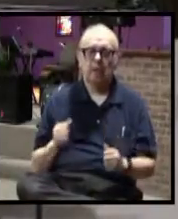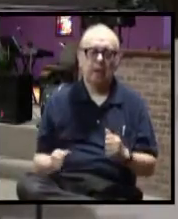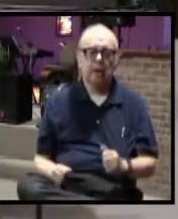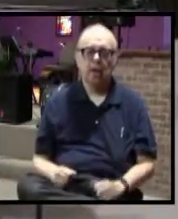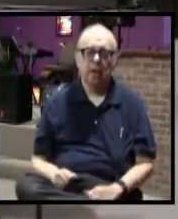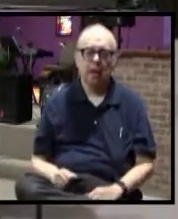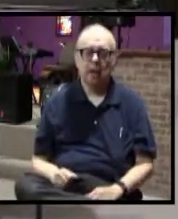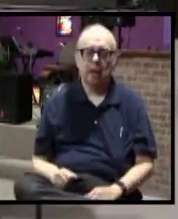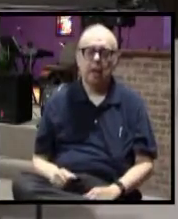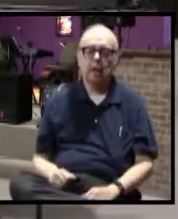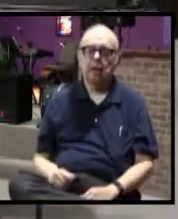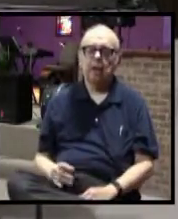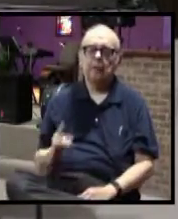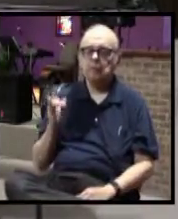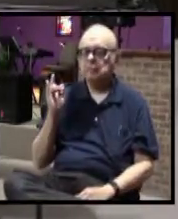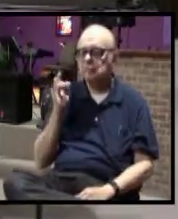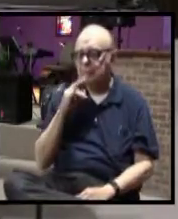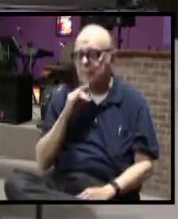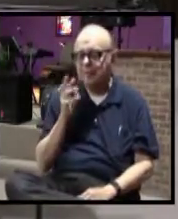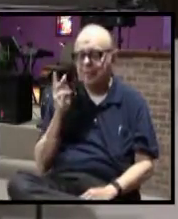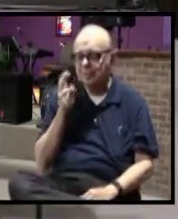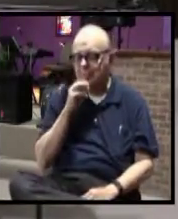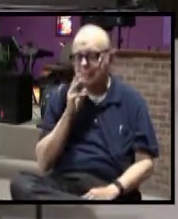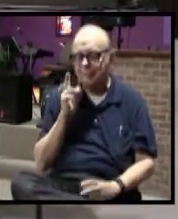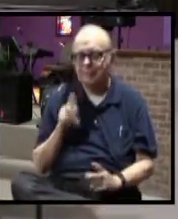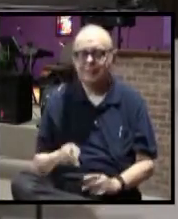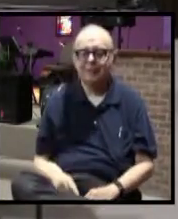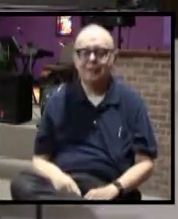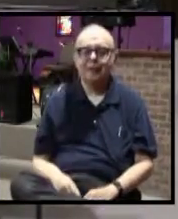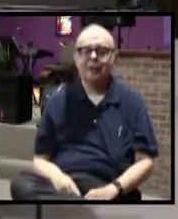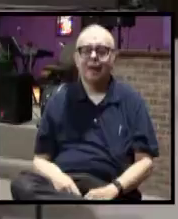And as most of you all know, I am as strange as strange can be.